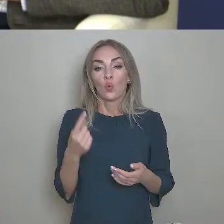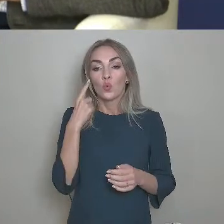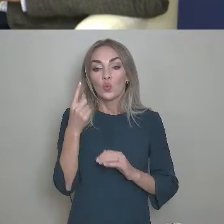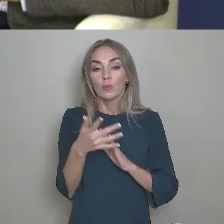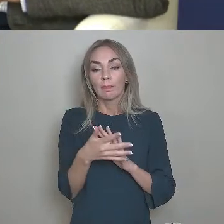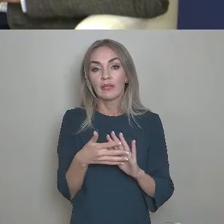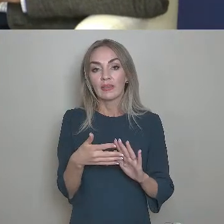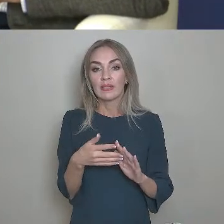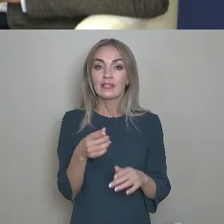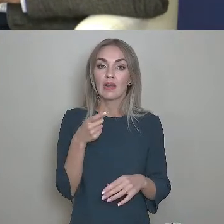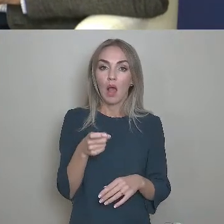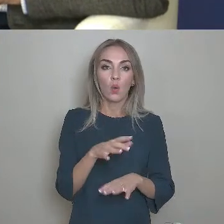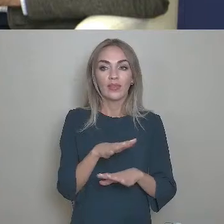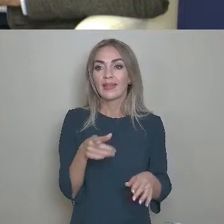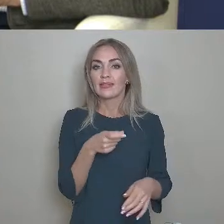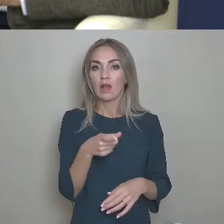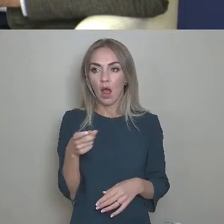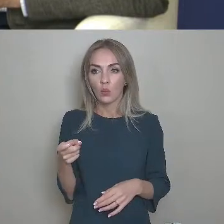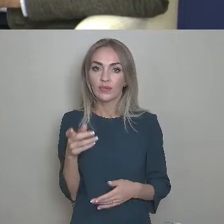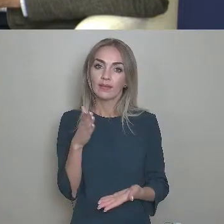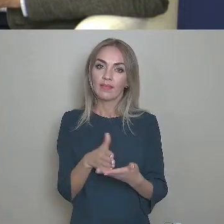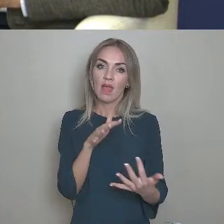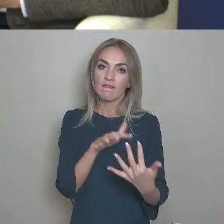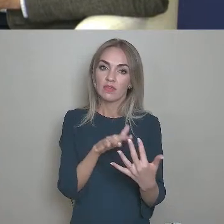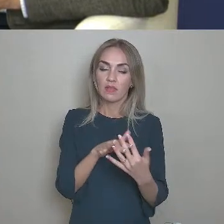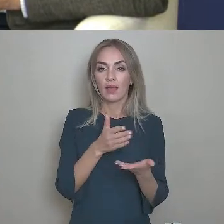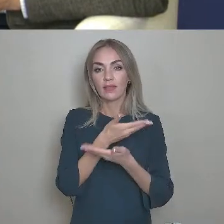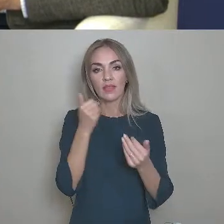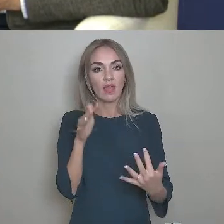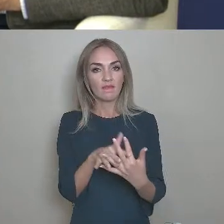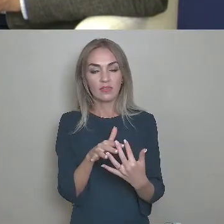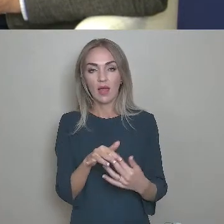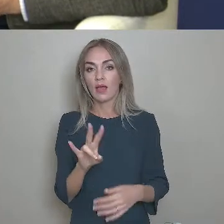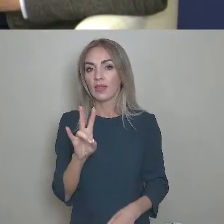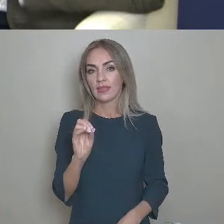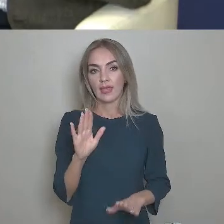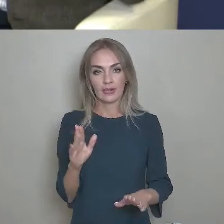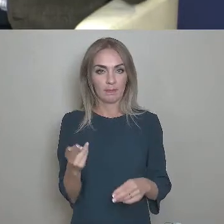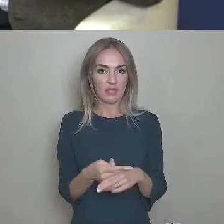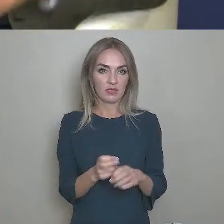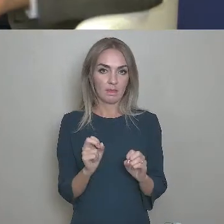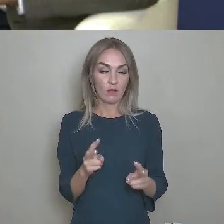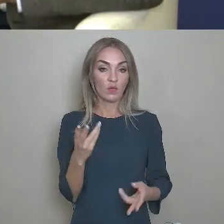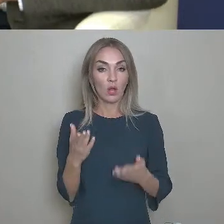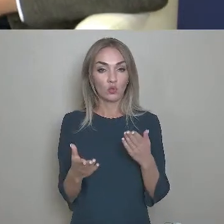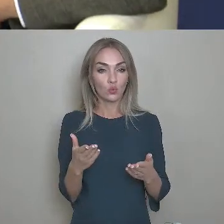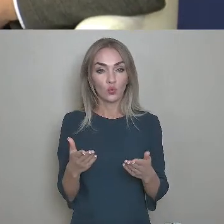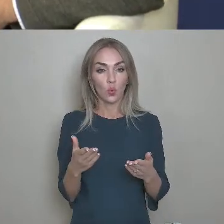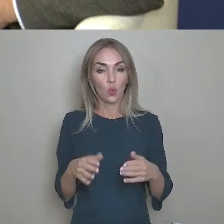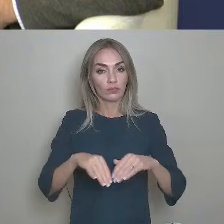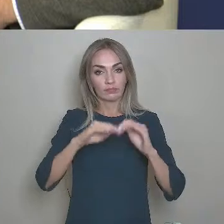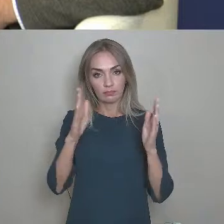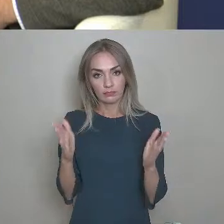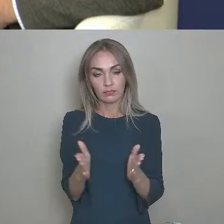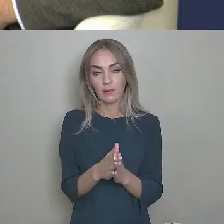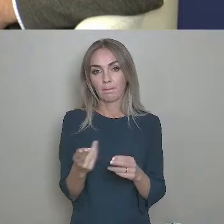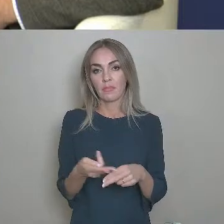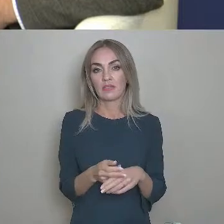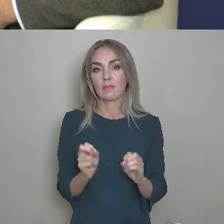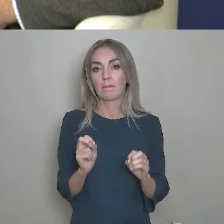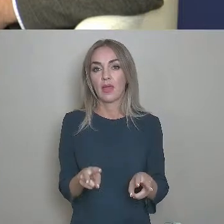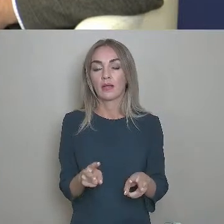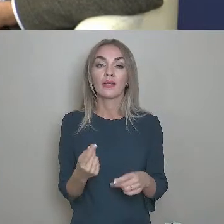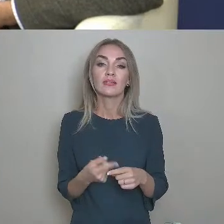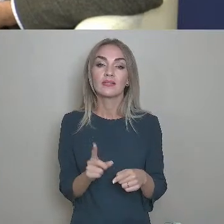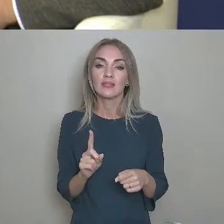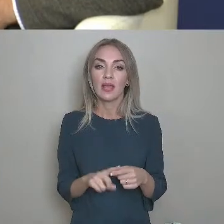If we just understand it in a narrow sense, whether there is military action or not, shoot or not shoot, this is not only the